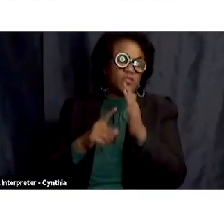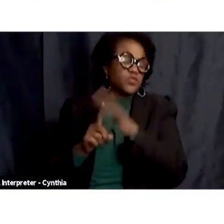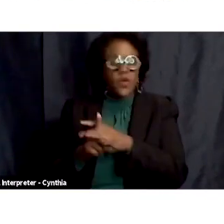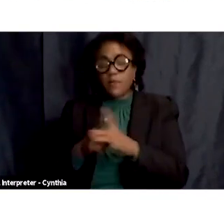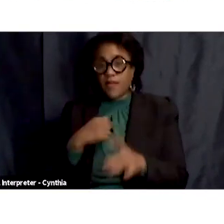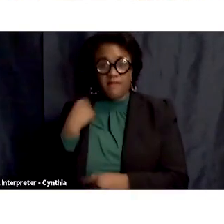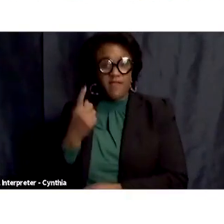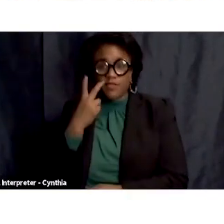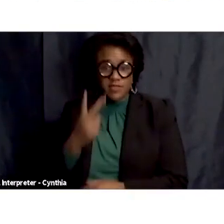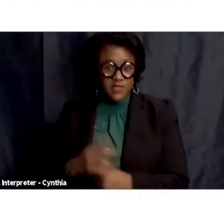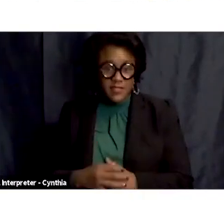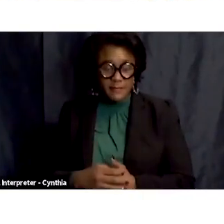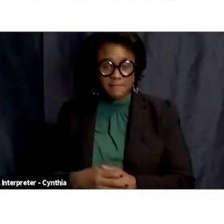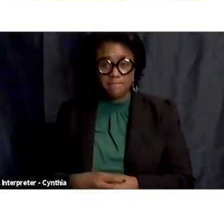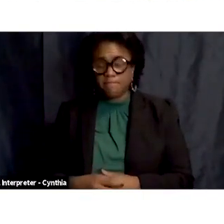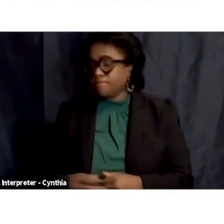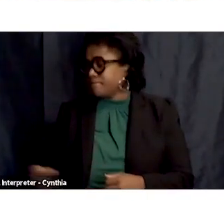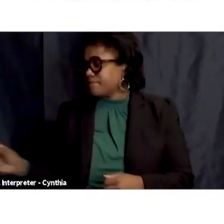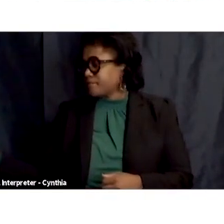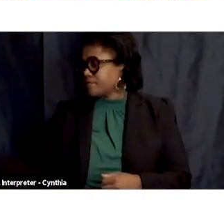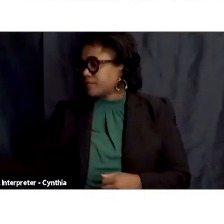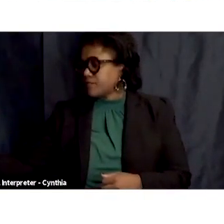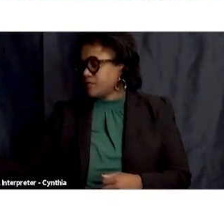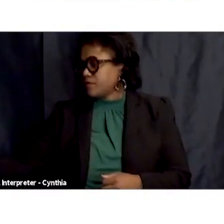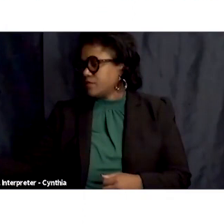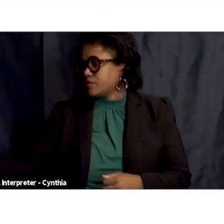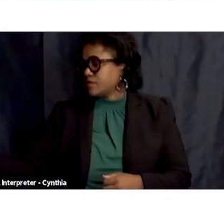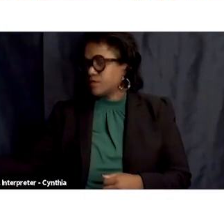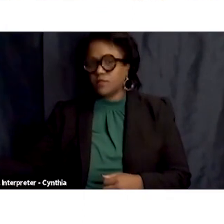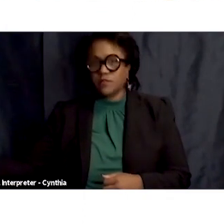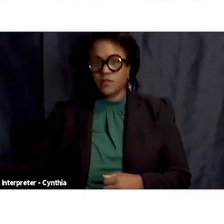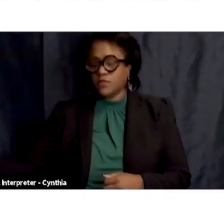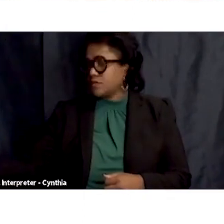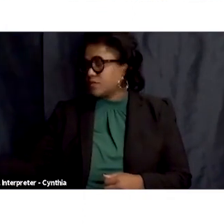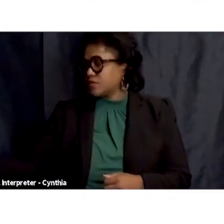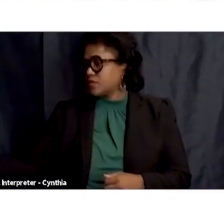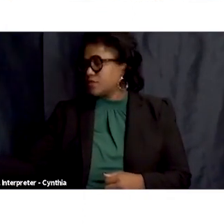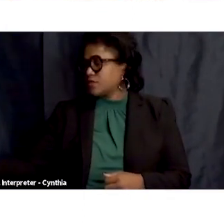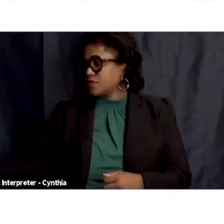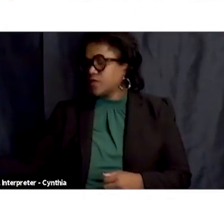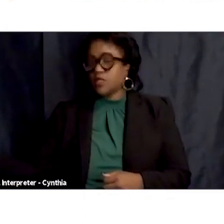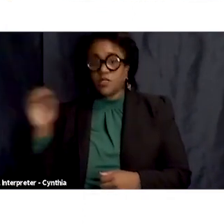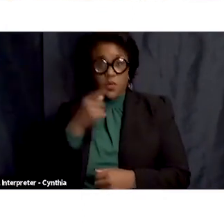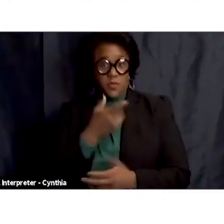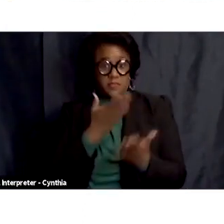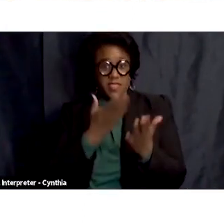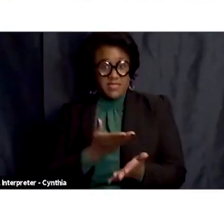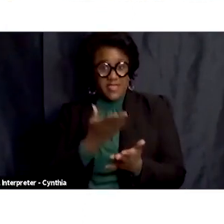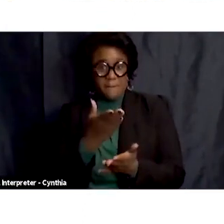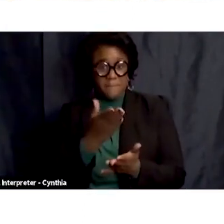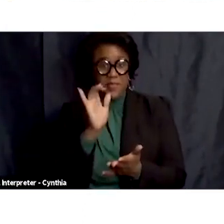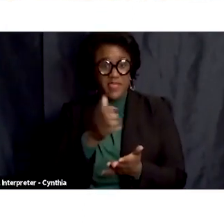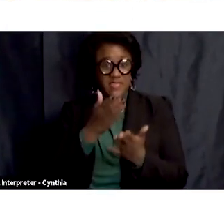seen. All right, let me pause that. All right, so this is them. Again, this is